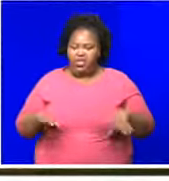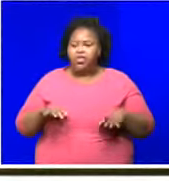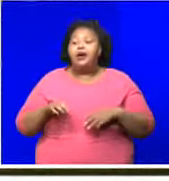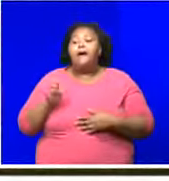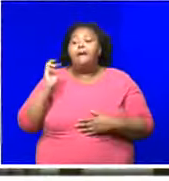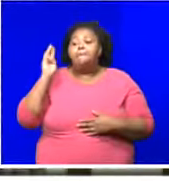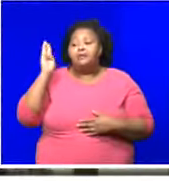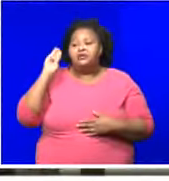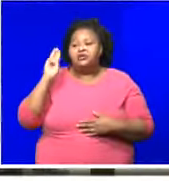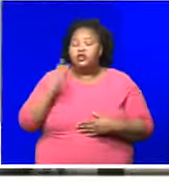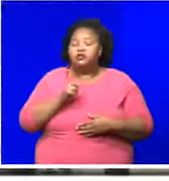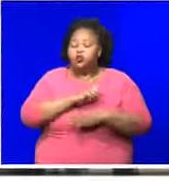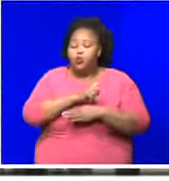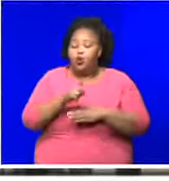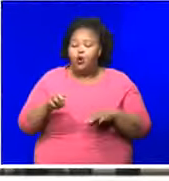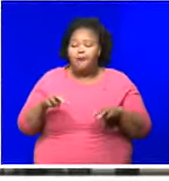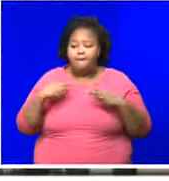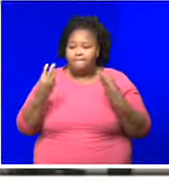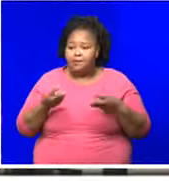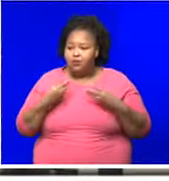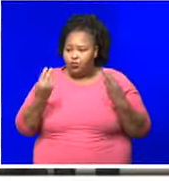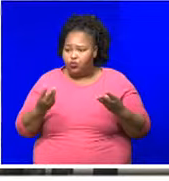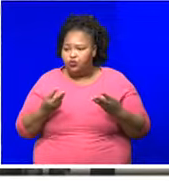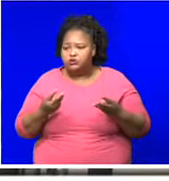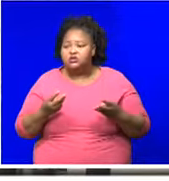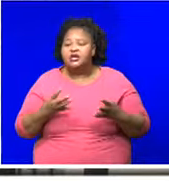pose danger.